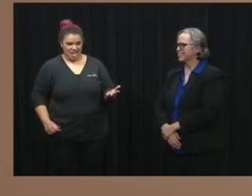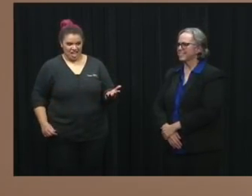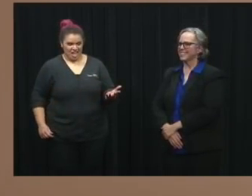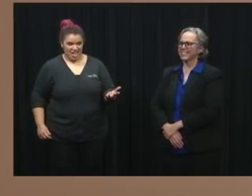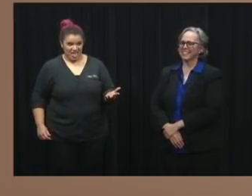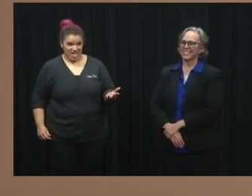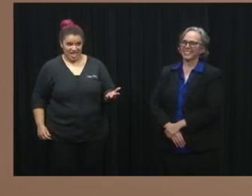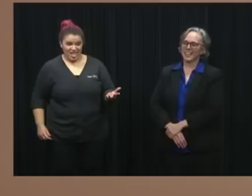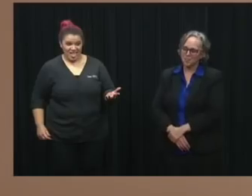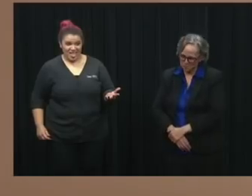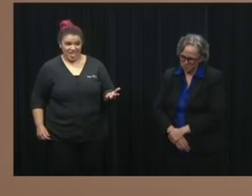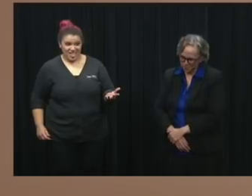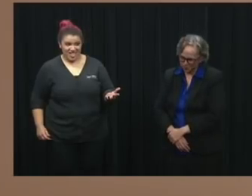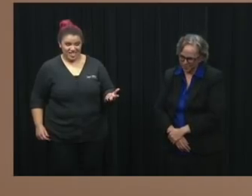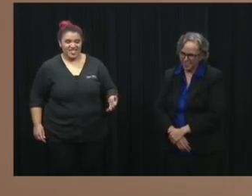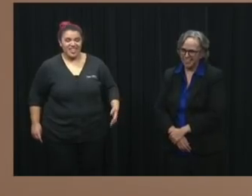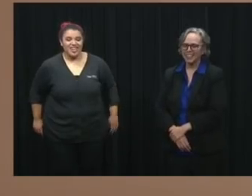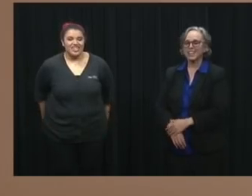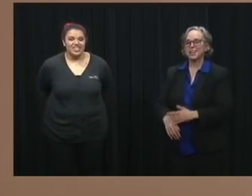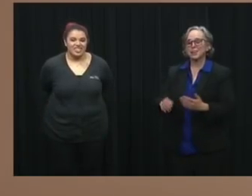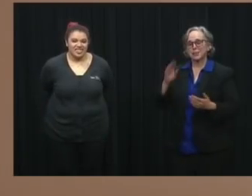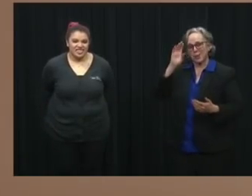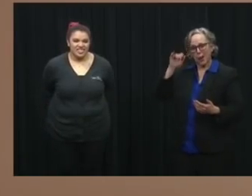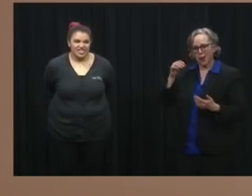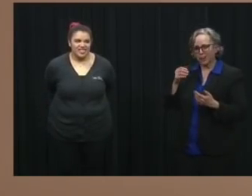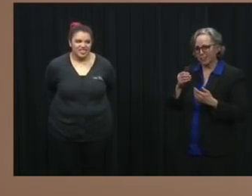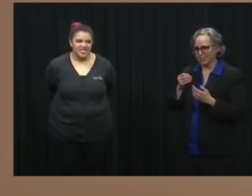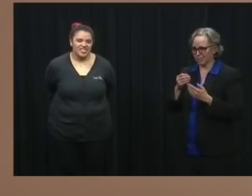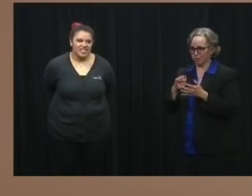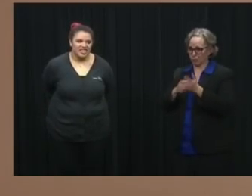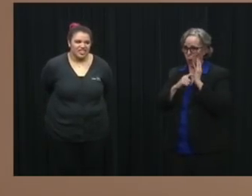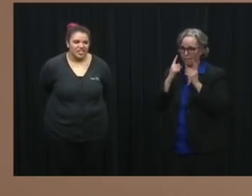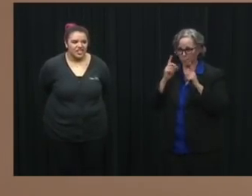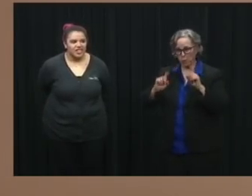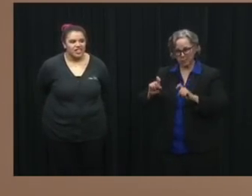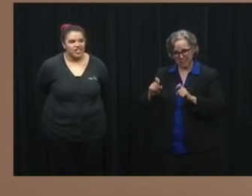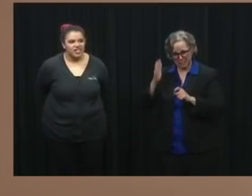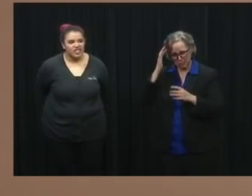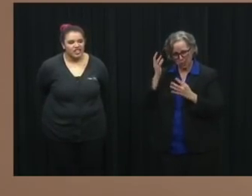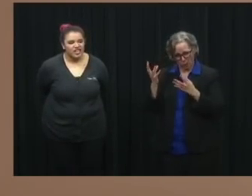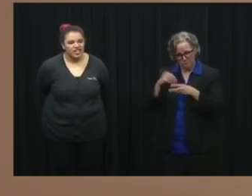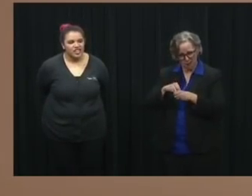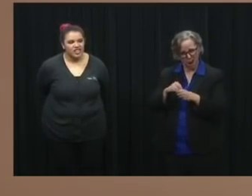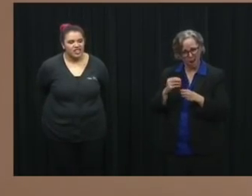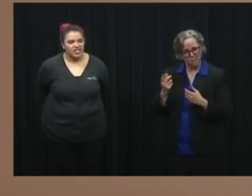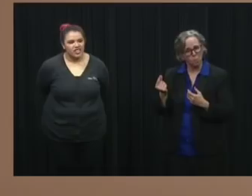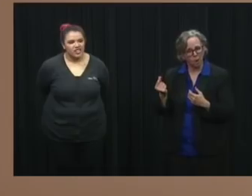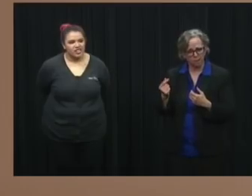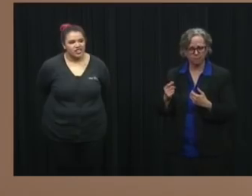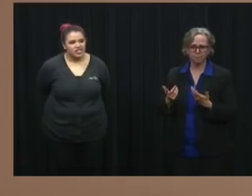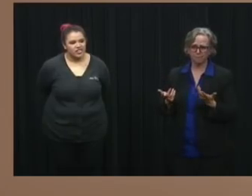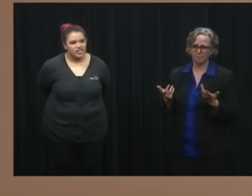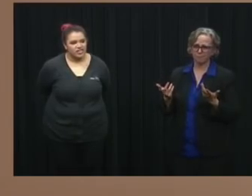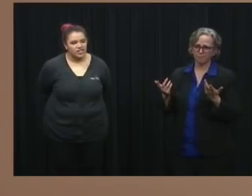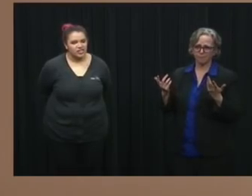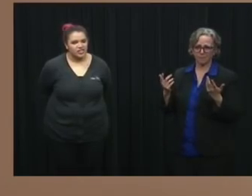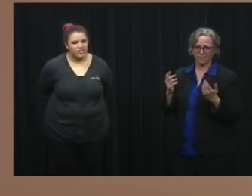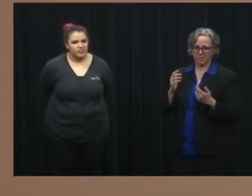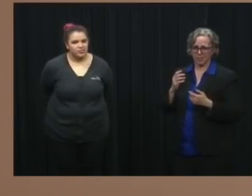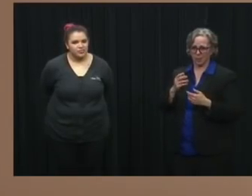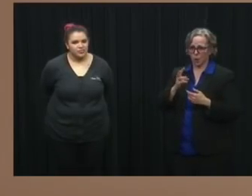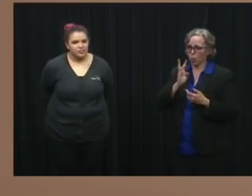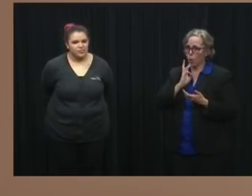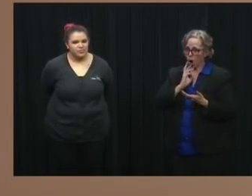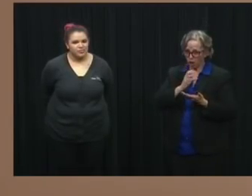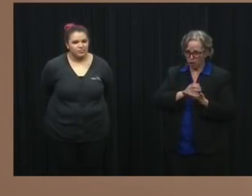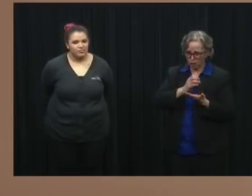in the testing chain that are in low supply. There's so much that goes into doing the tests. There are reagents that are used to do the tests. That's what